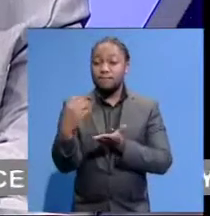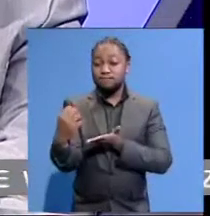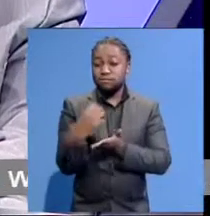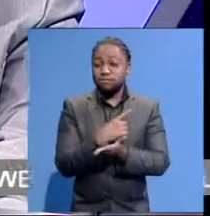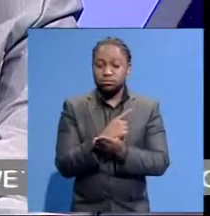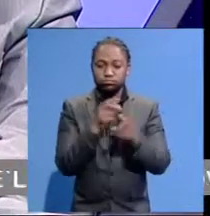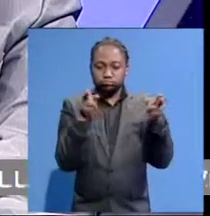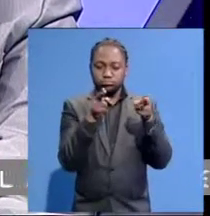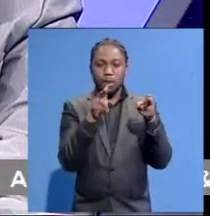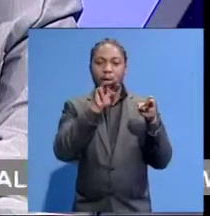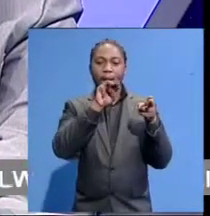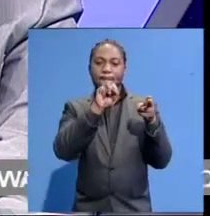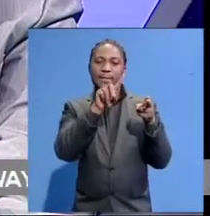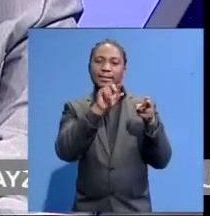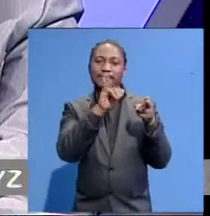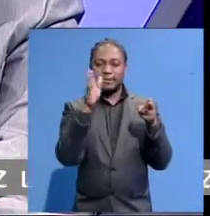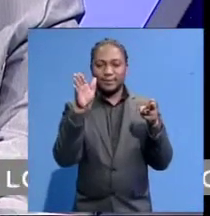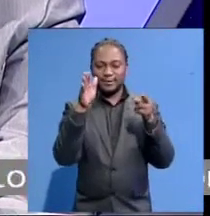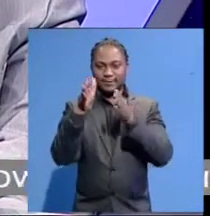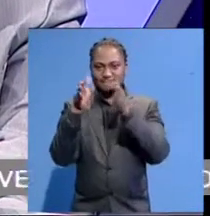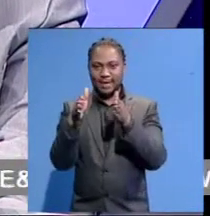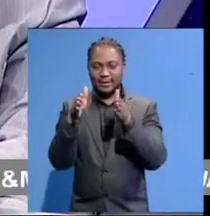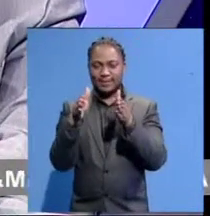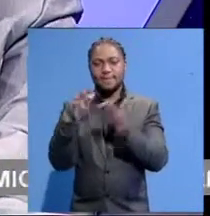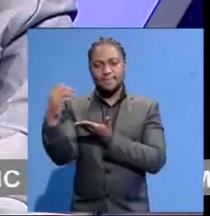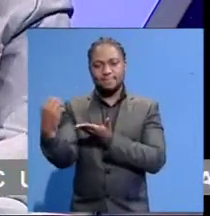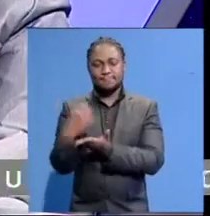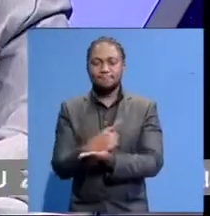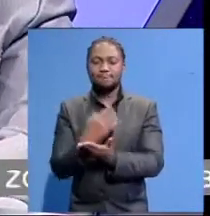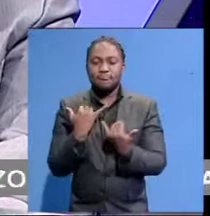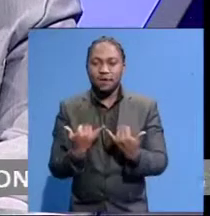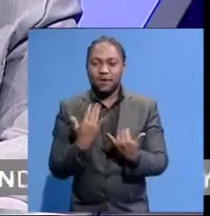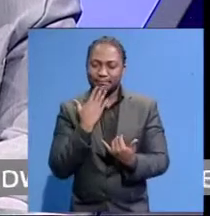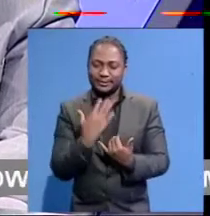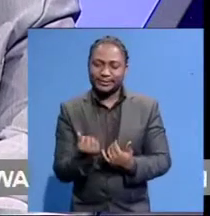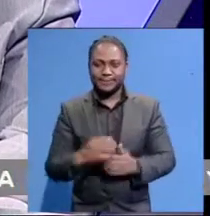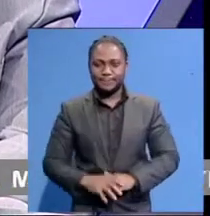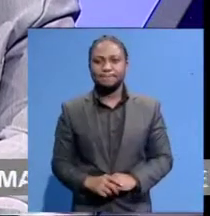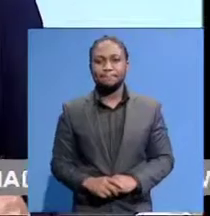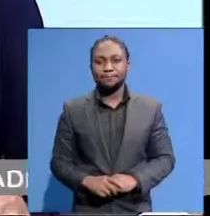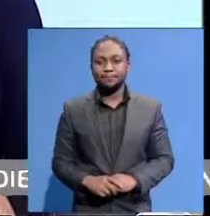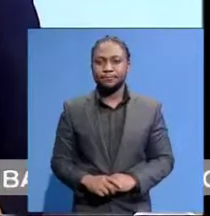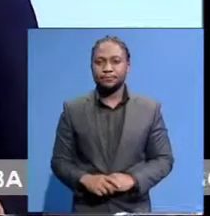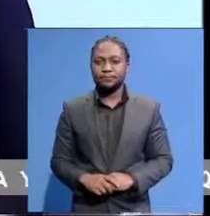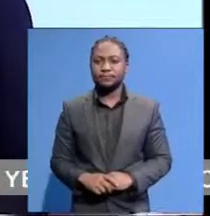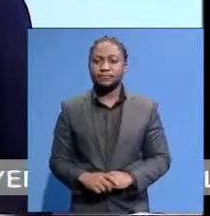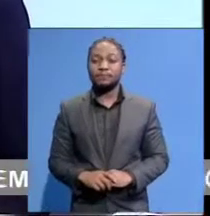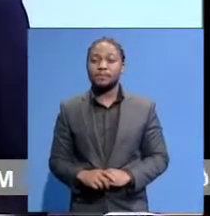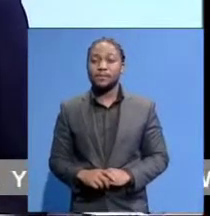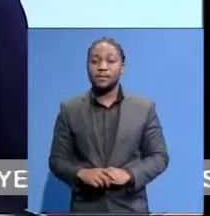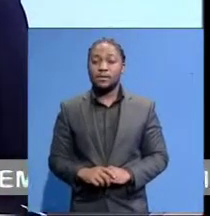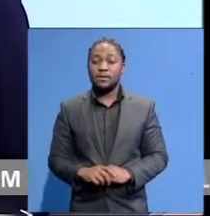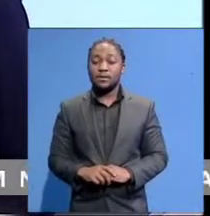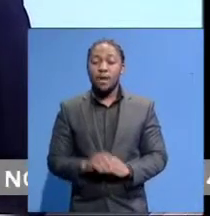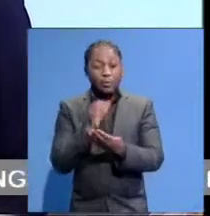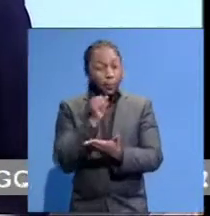Madiba, followed by a space, and then give us your message. Send us your message right now. Music plays a significant part in